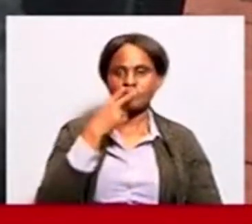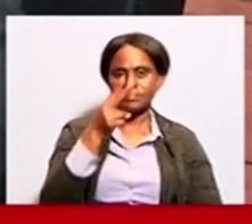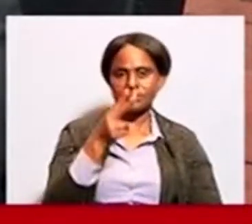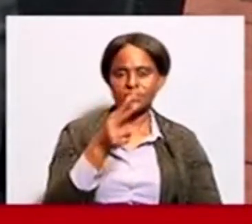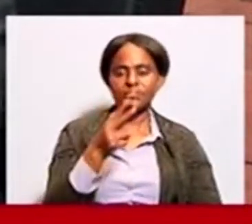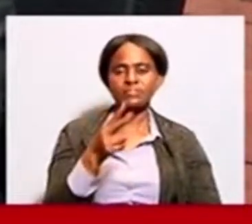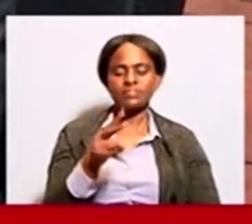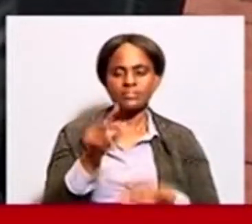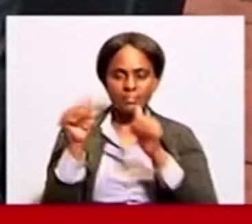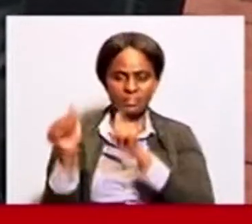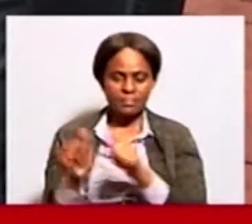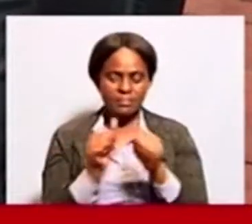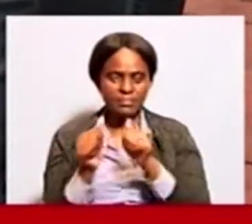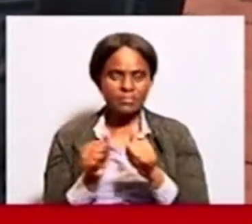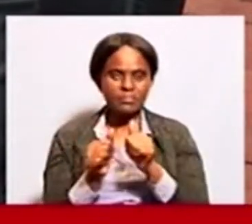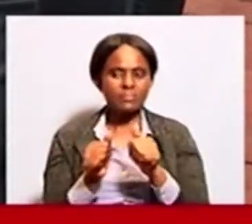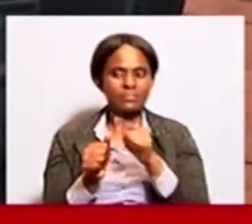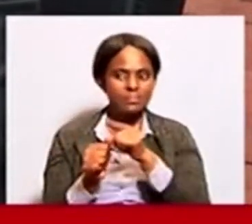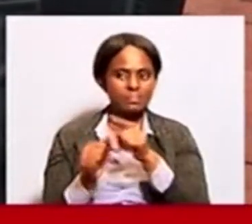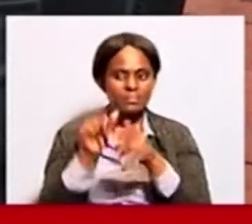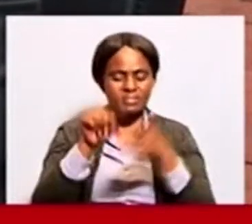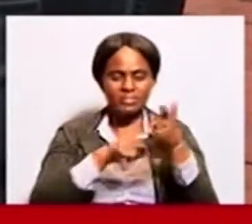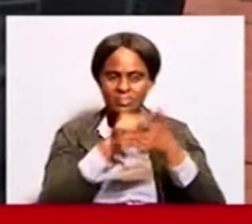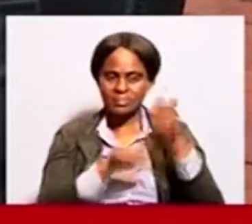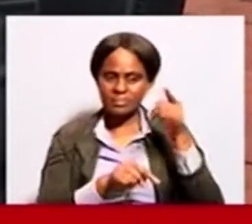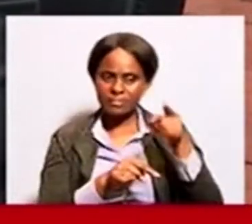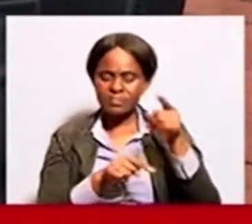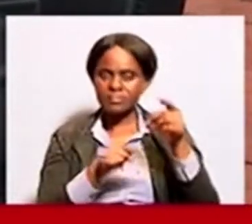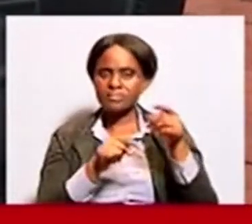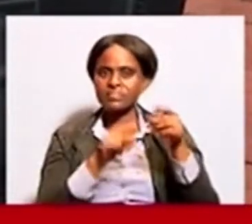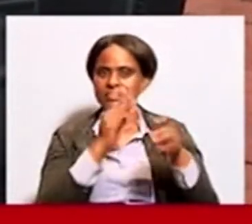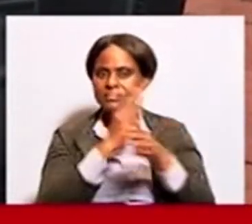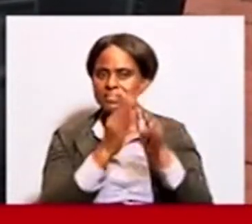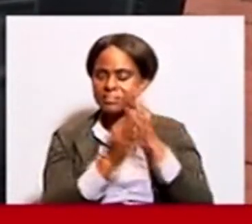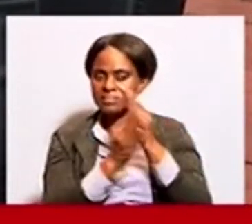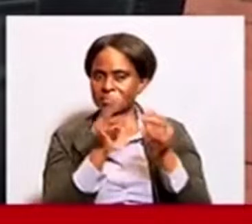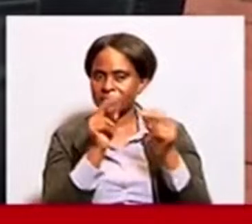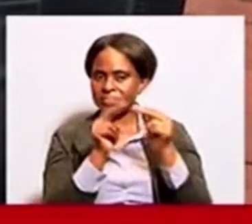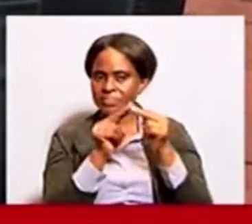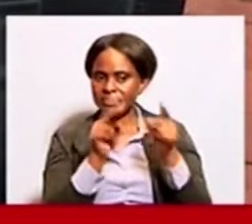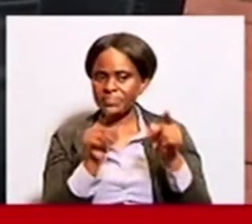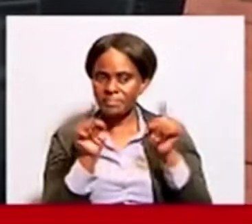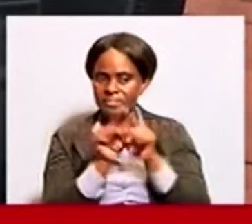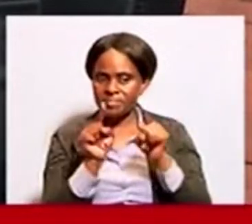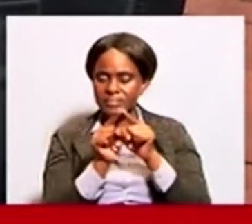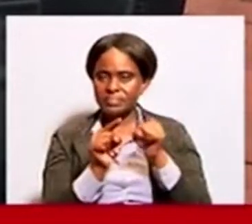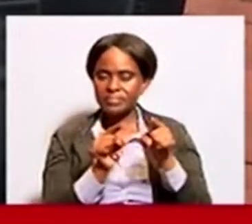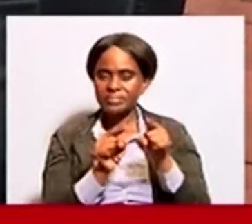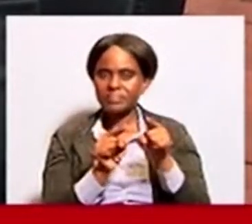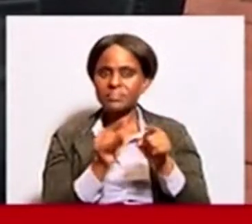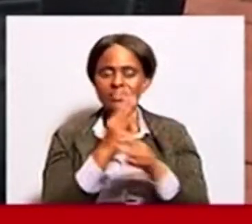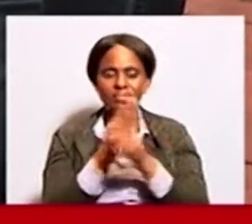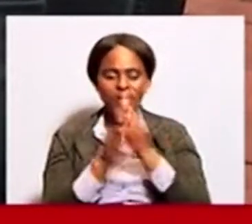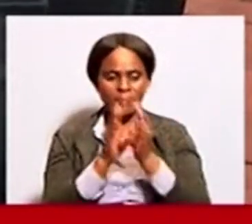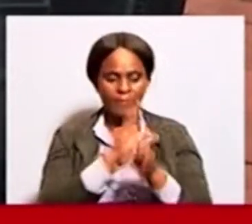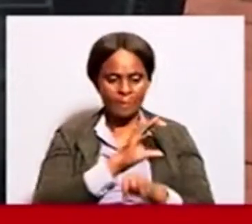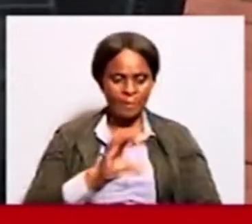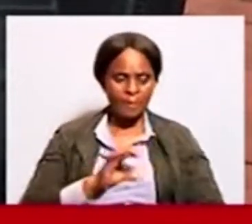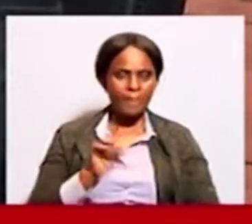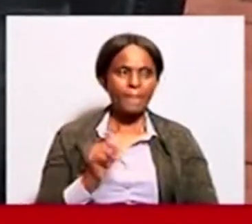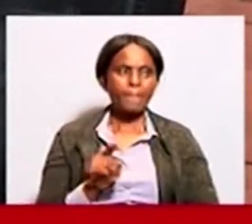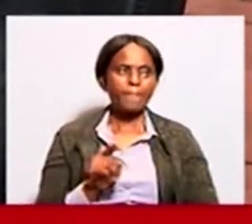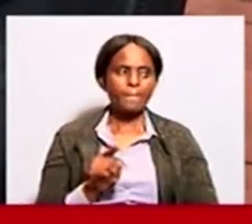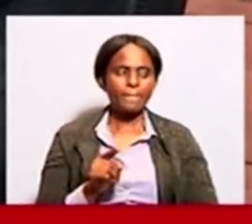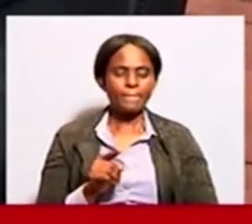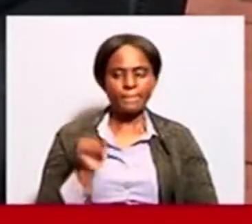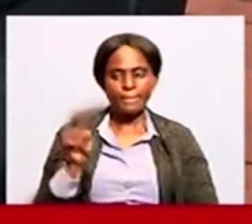taken that you terminated the contract of the said contractor.